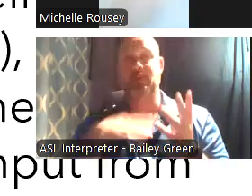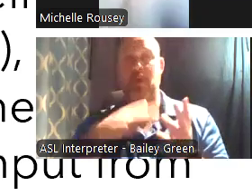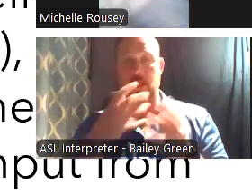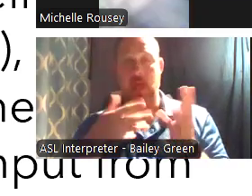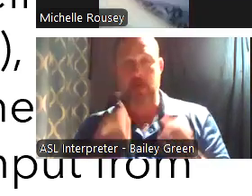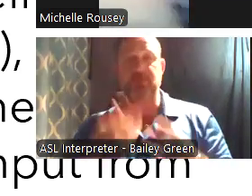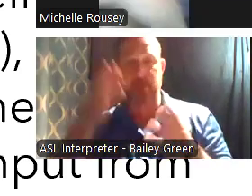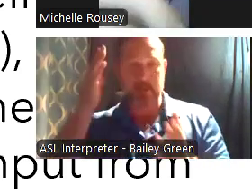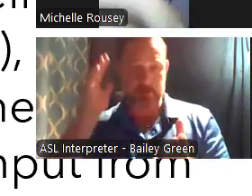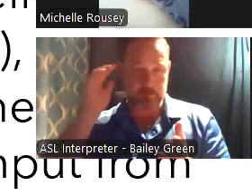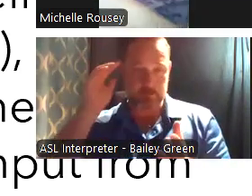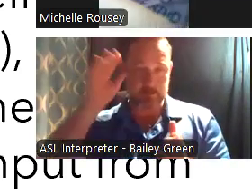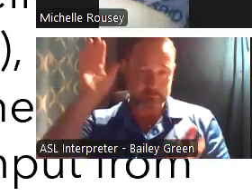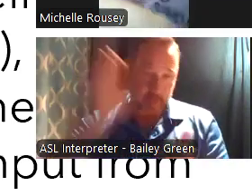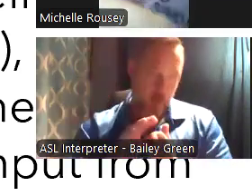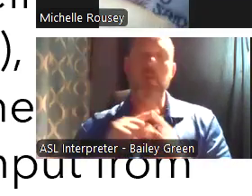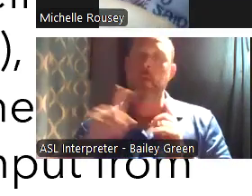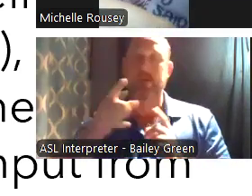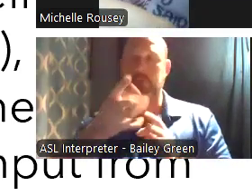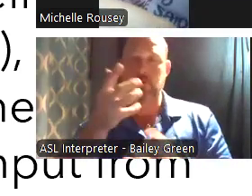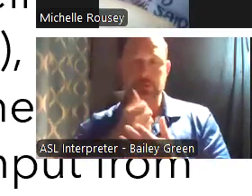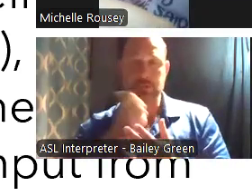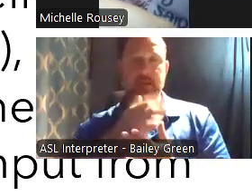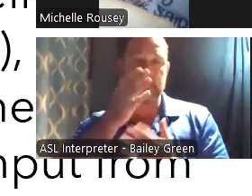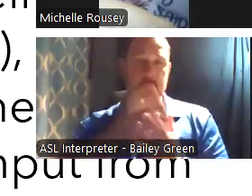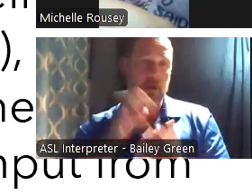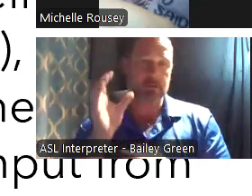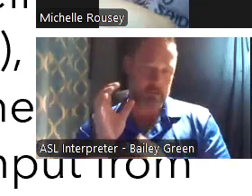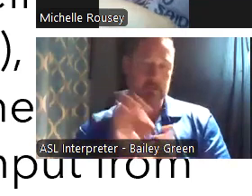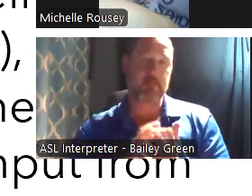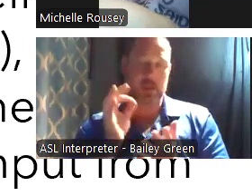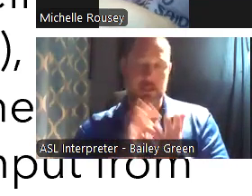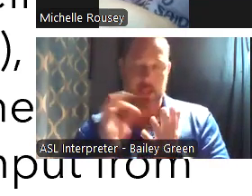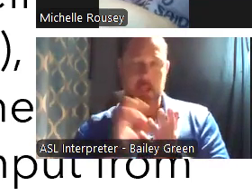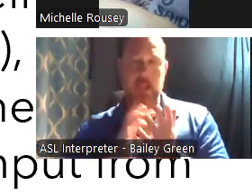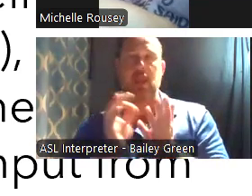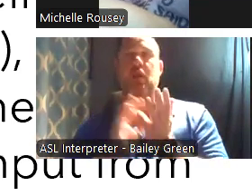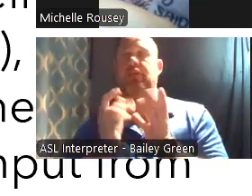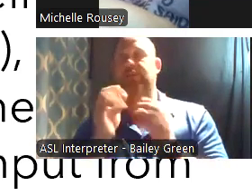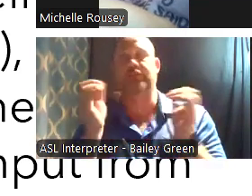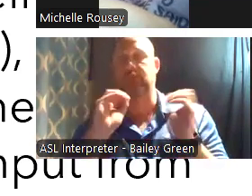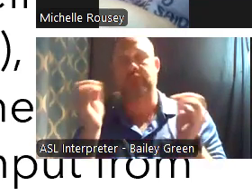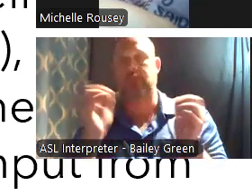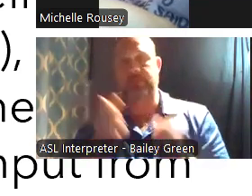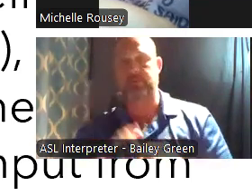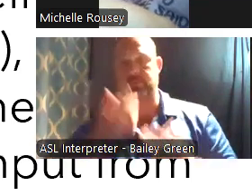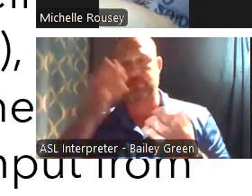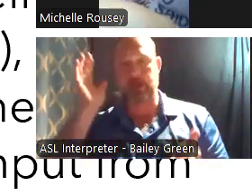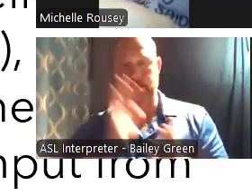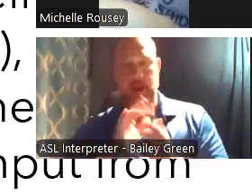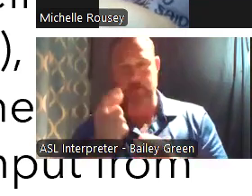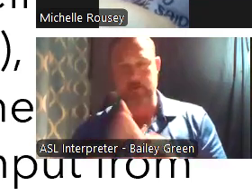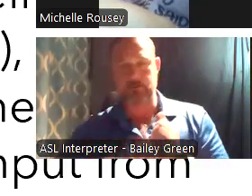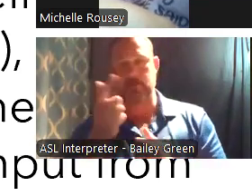but realistically, if you're receiving Part C of Medicare, there's really nothing to spend down because most of